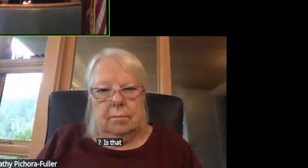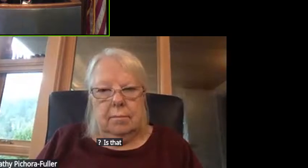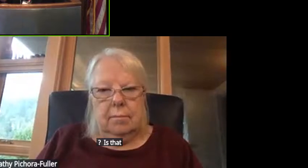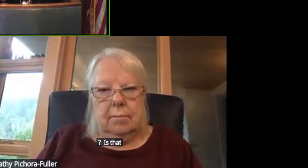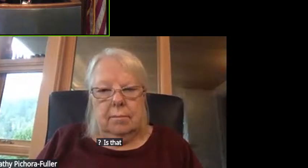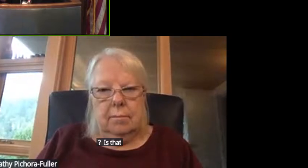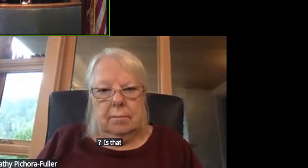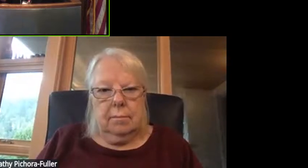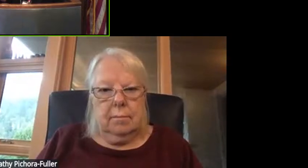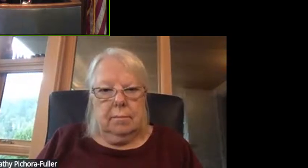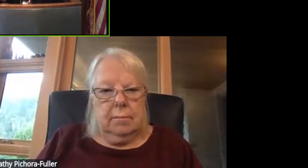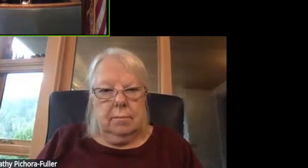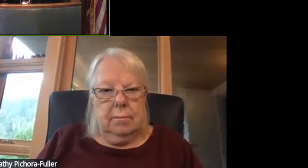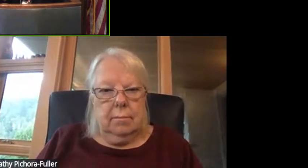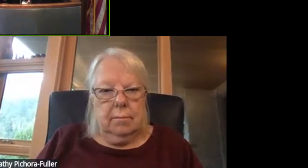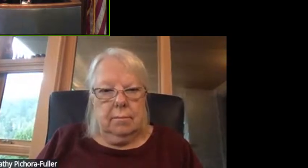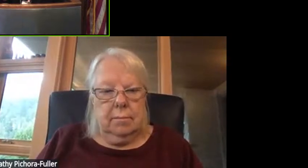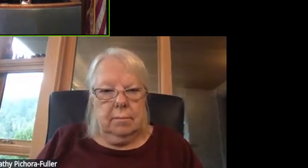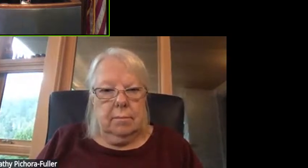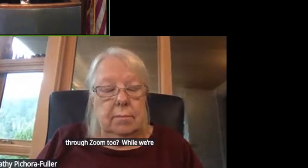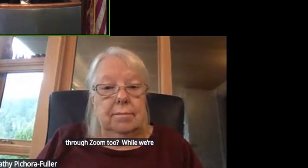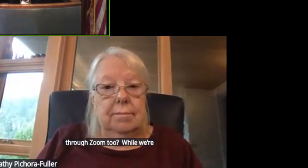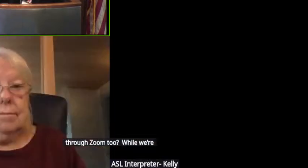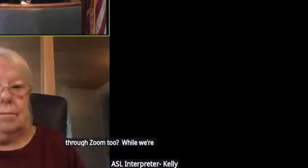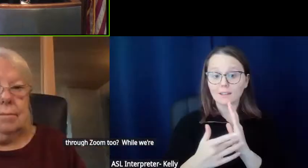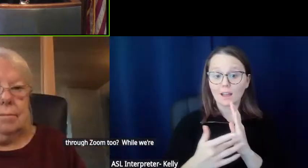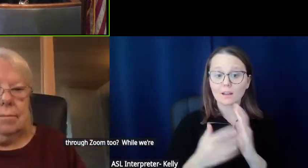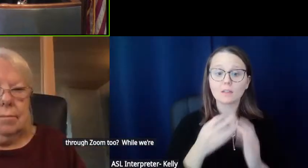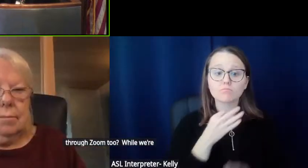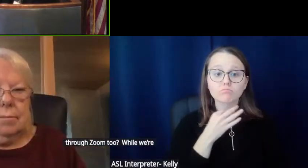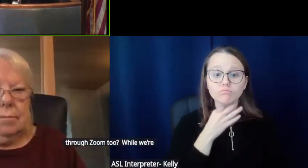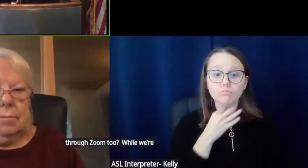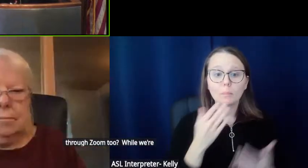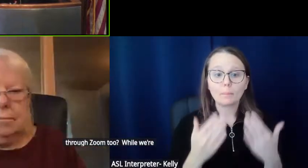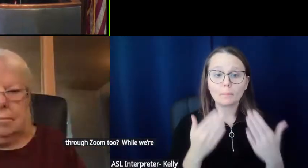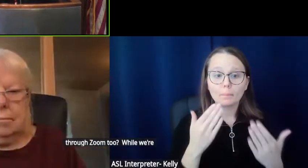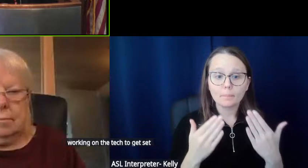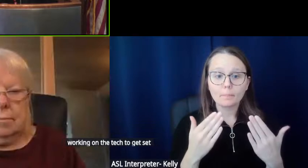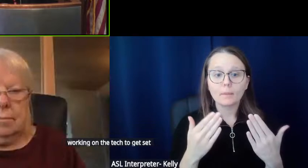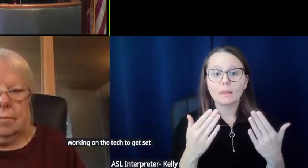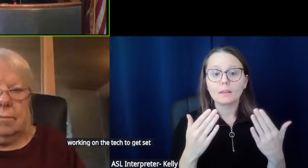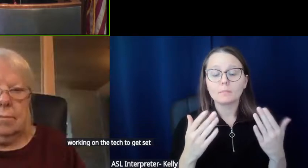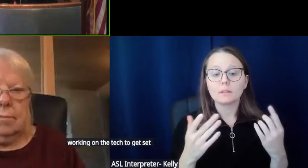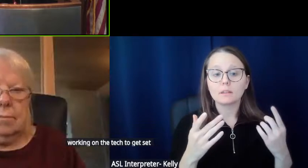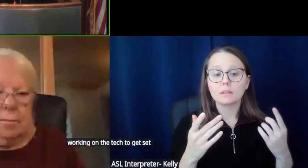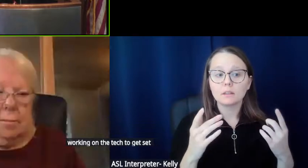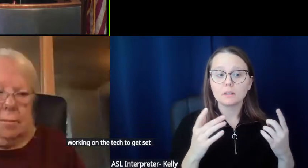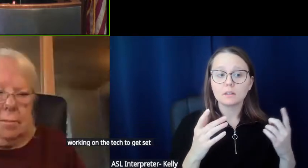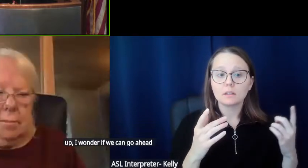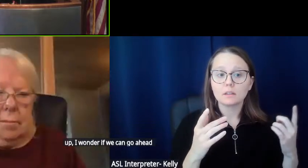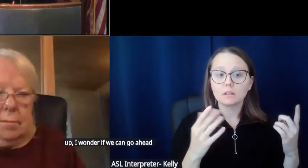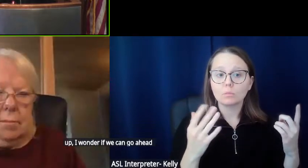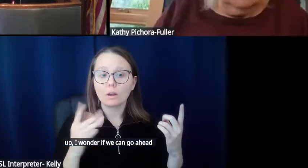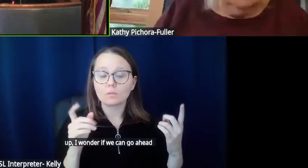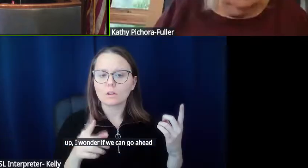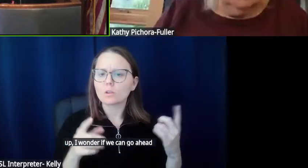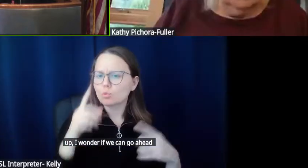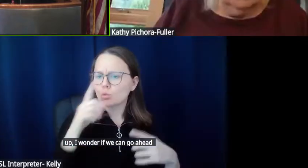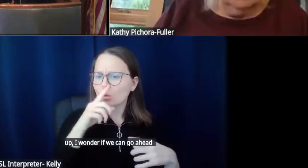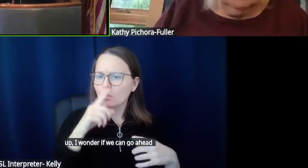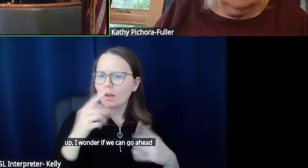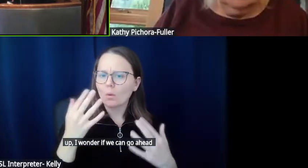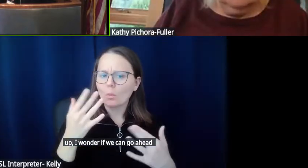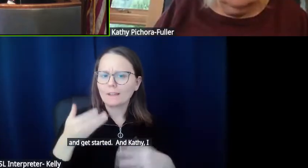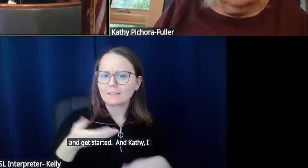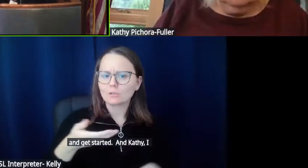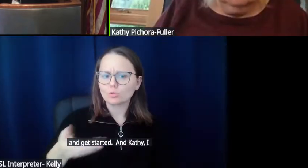While we're working on the tech to get set up, I wonder if we can go ahead and get started. And Kathy, I might ask you to go ahead and start by just introducing